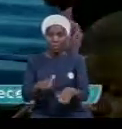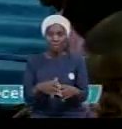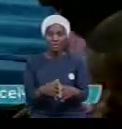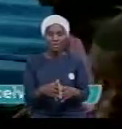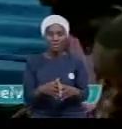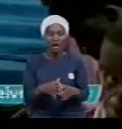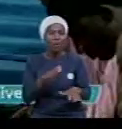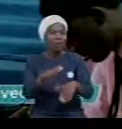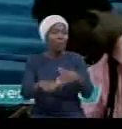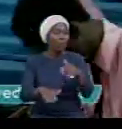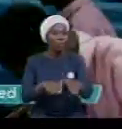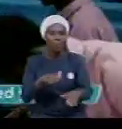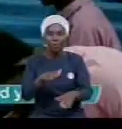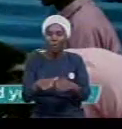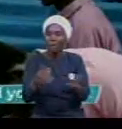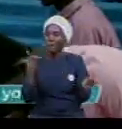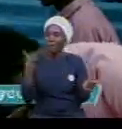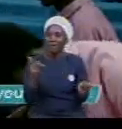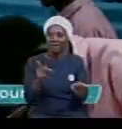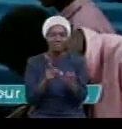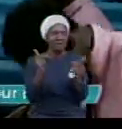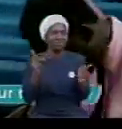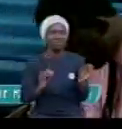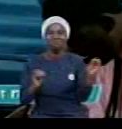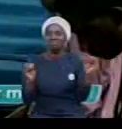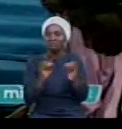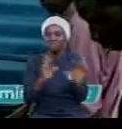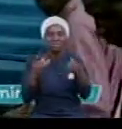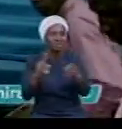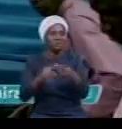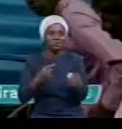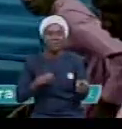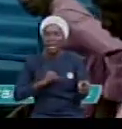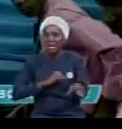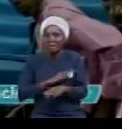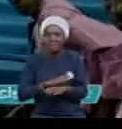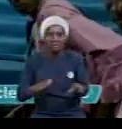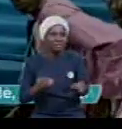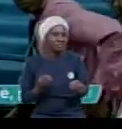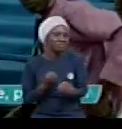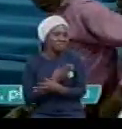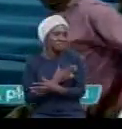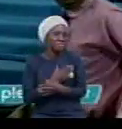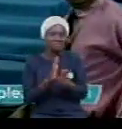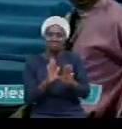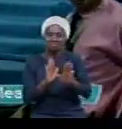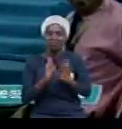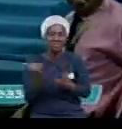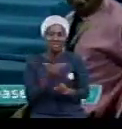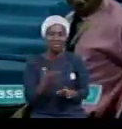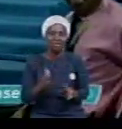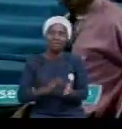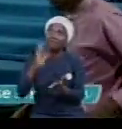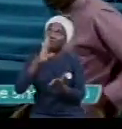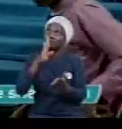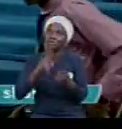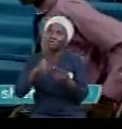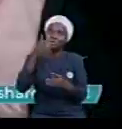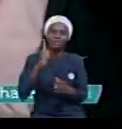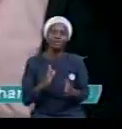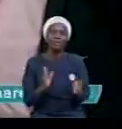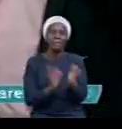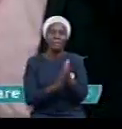majestically. Nothing happens to me. I didn't feel any pain. Glory be to God. Praise the